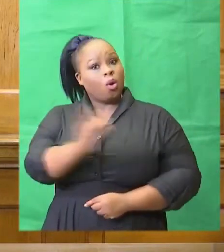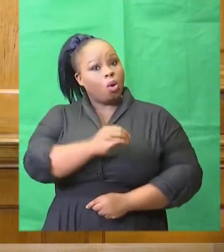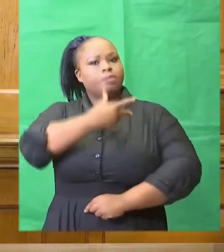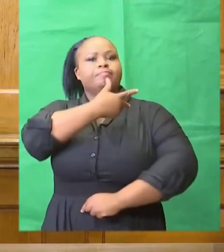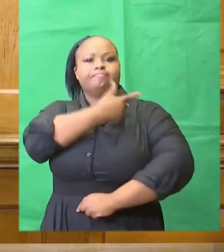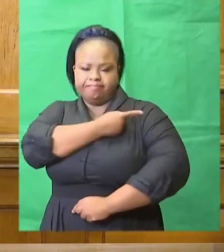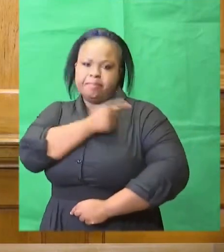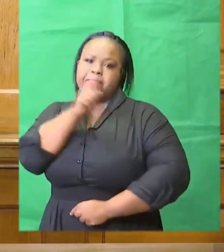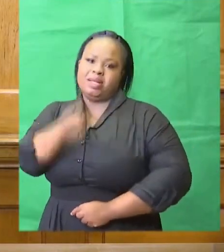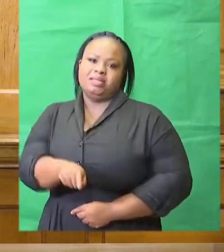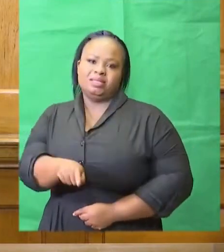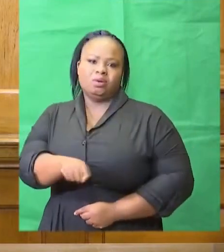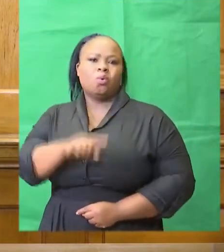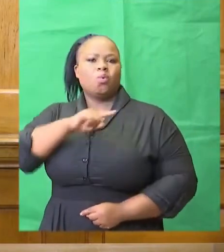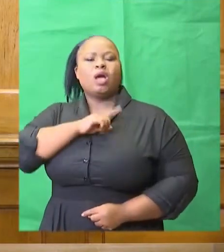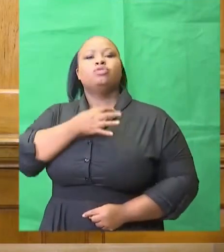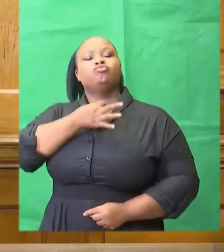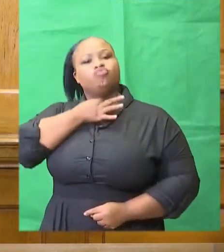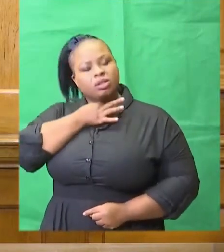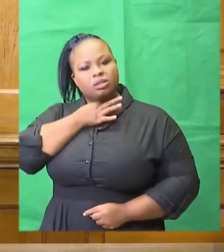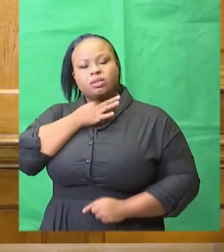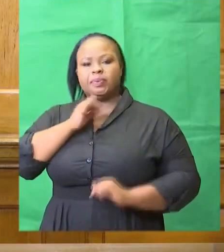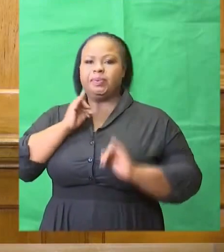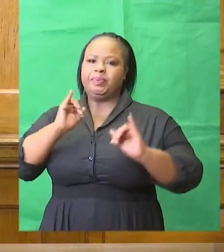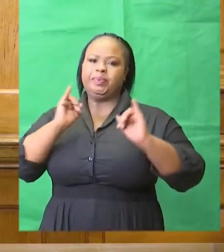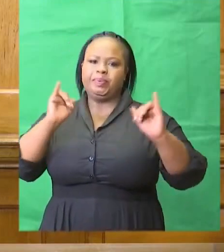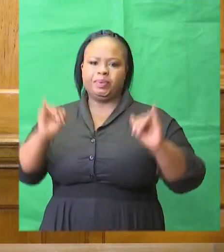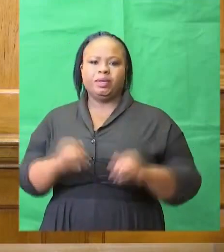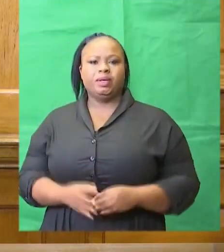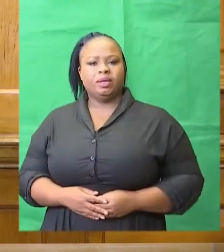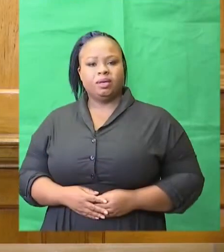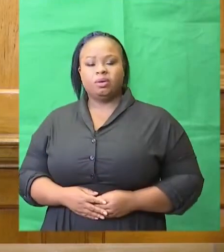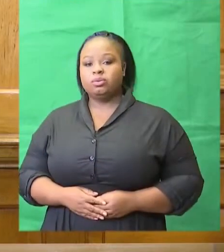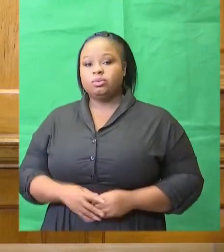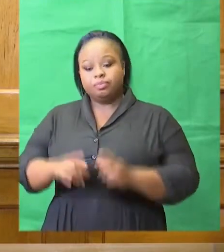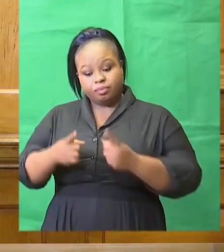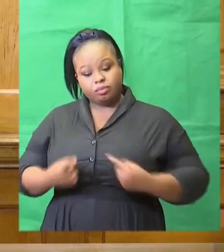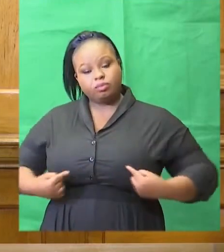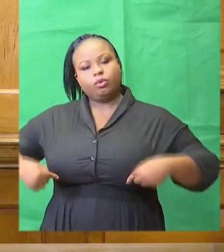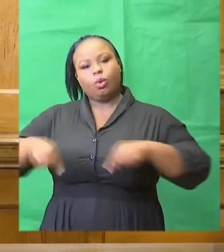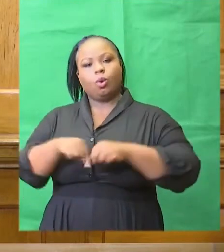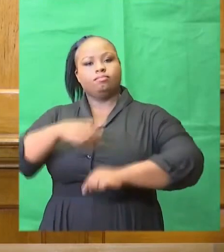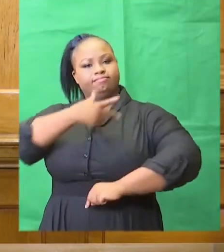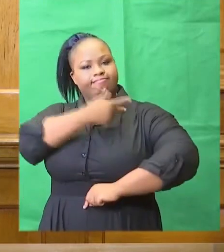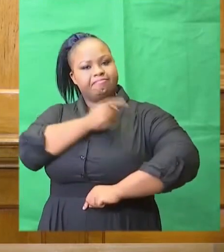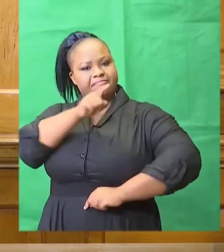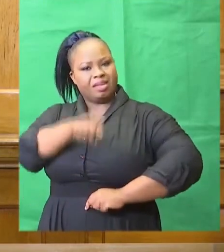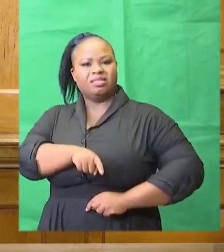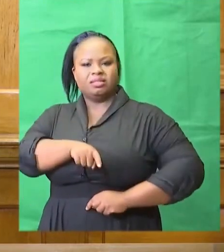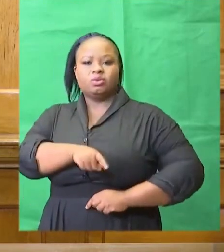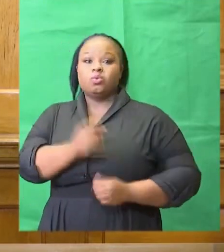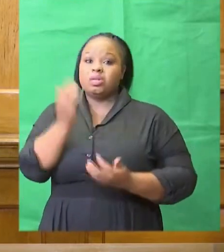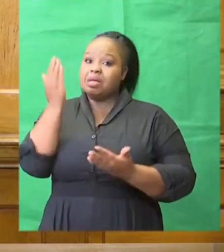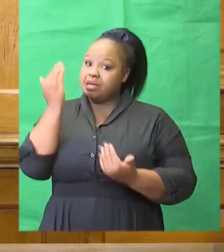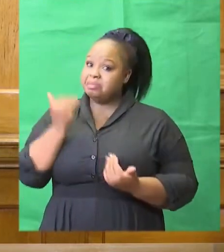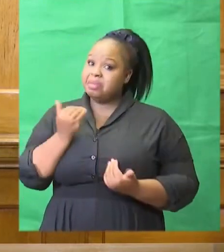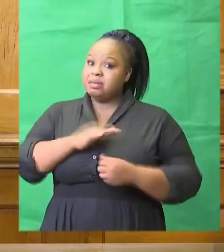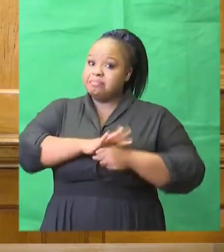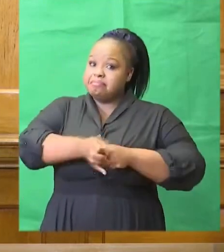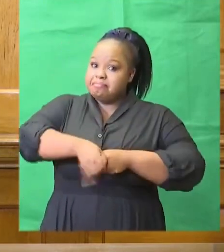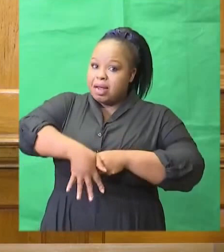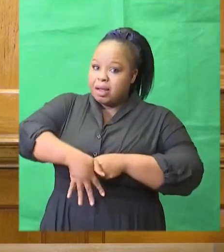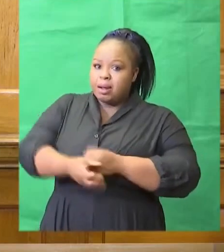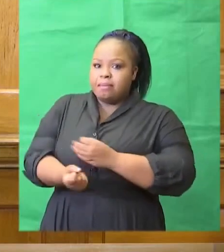risk. Until everyone is vaccinated, we should expect that more variants will keep